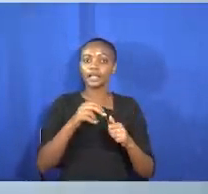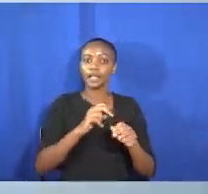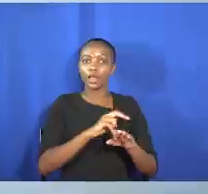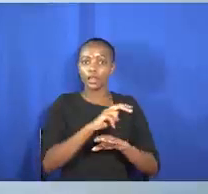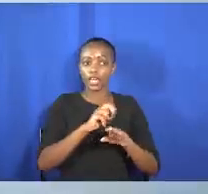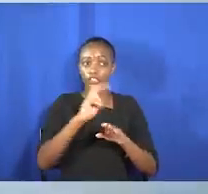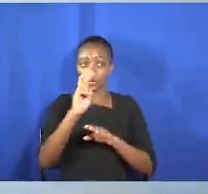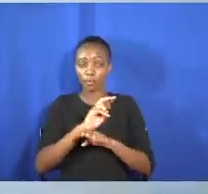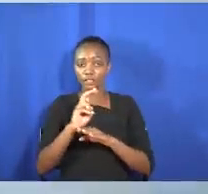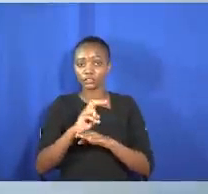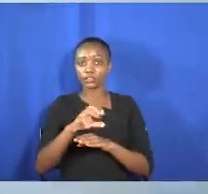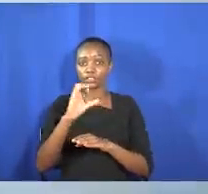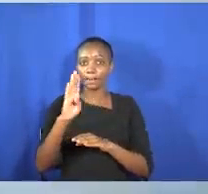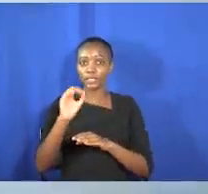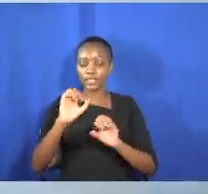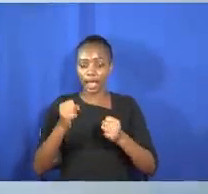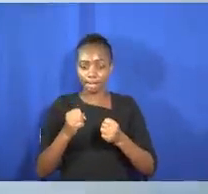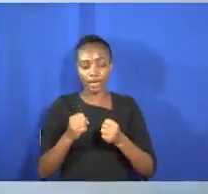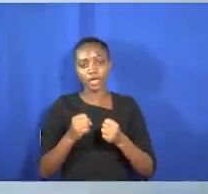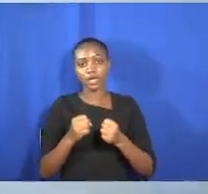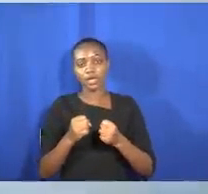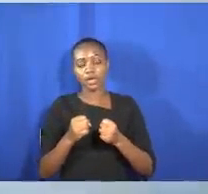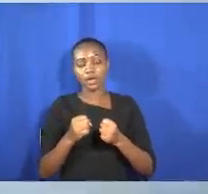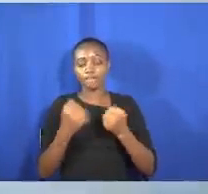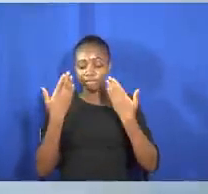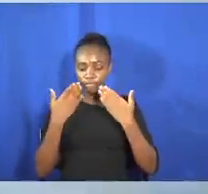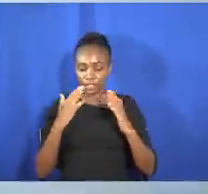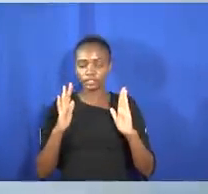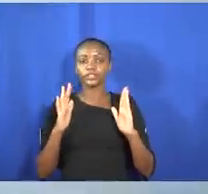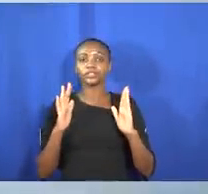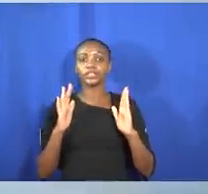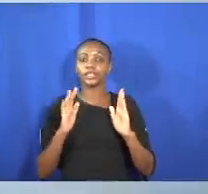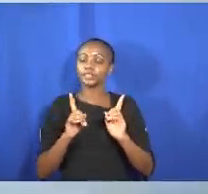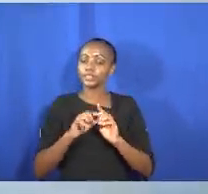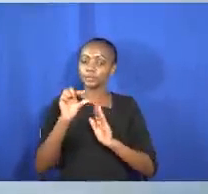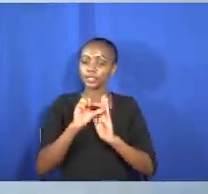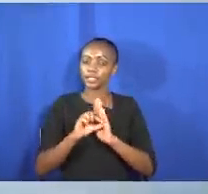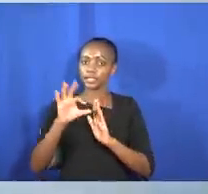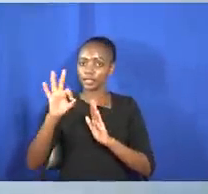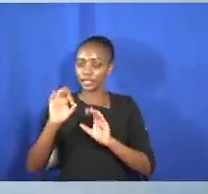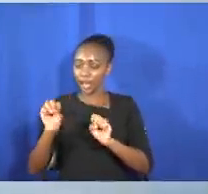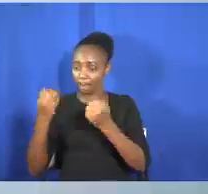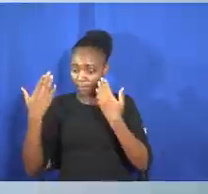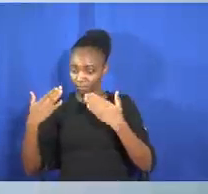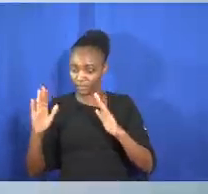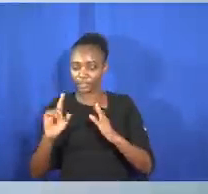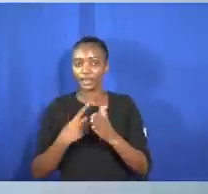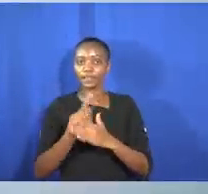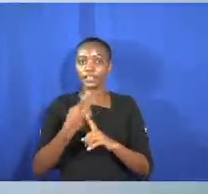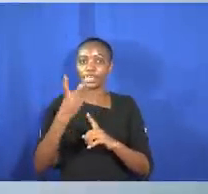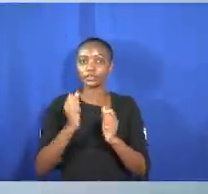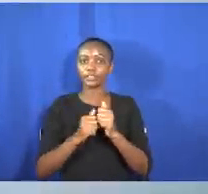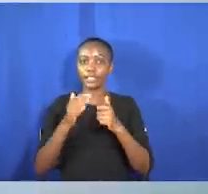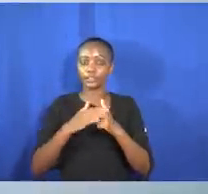2018, the national pilot of CBC was done in PP1, PP2, grade 1 and grade 2, and piloting of grade 3 in selected